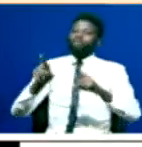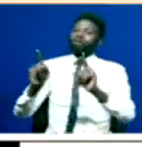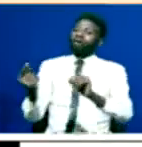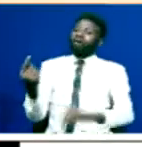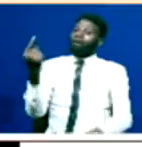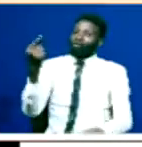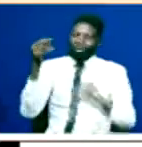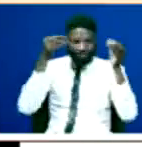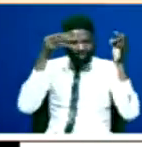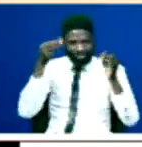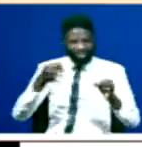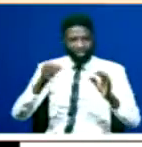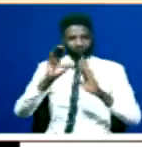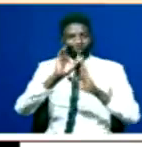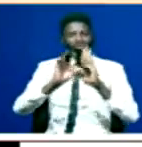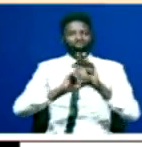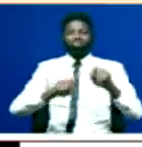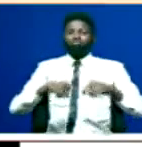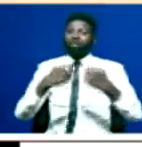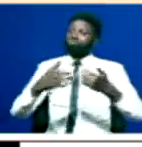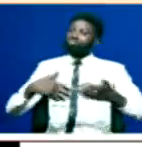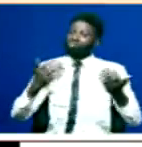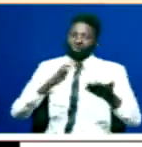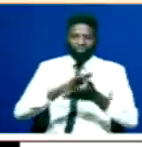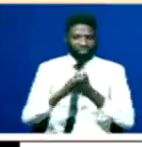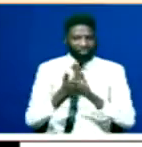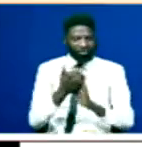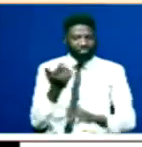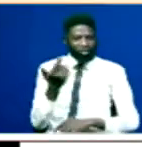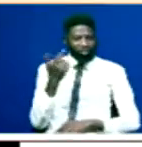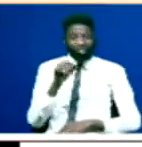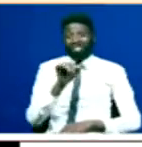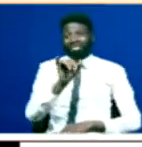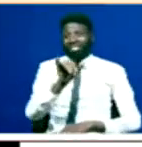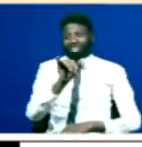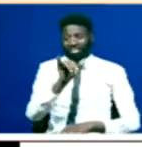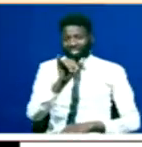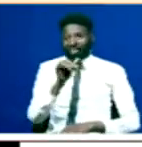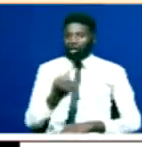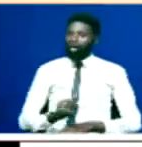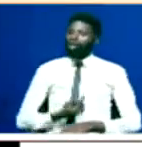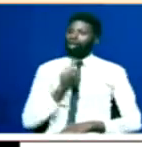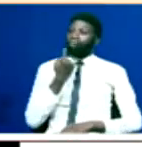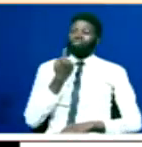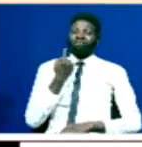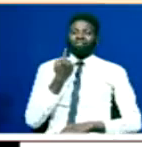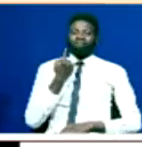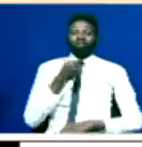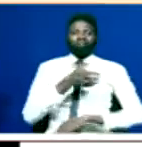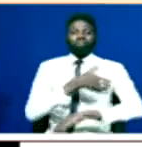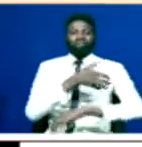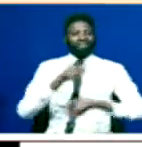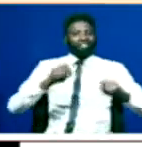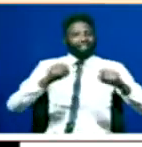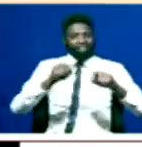the Constitution and with no law that is Anarchy that is why he wants to terrorize our country